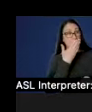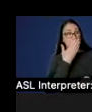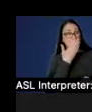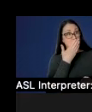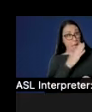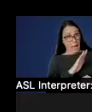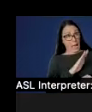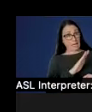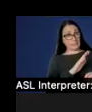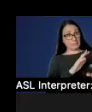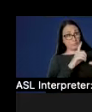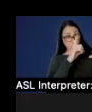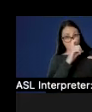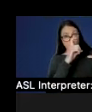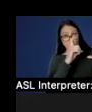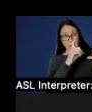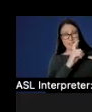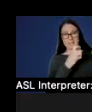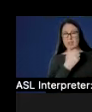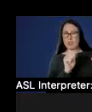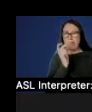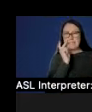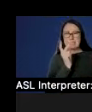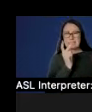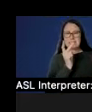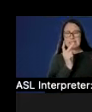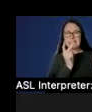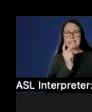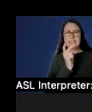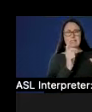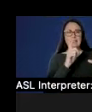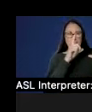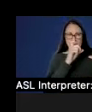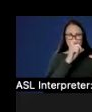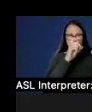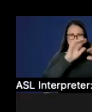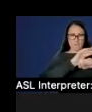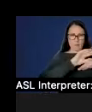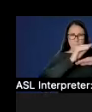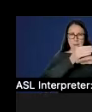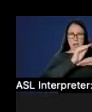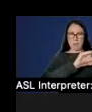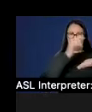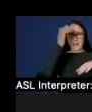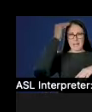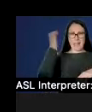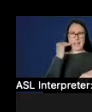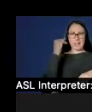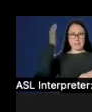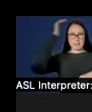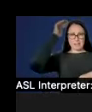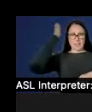perhaps? Have you ever seen someone try to take a picture of a bump on a head? I mean, so